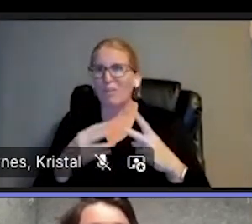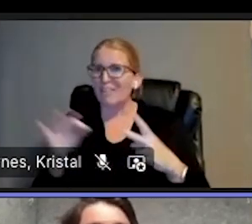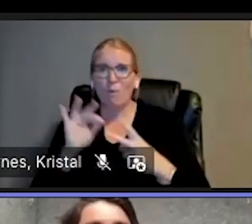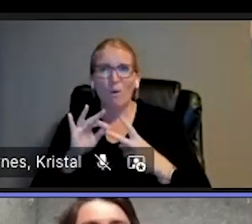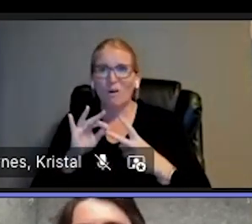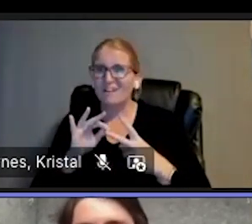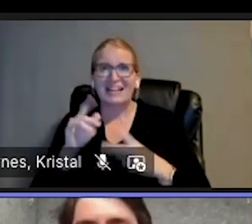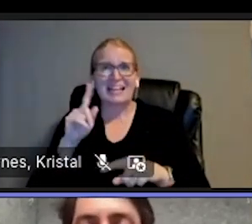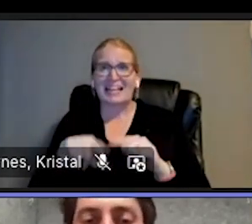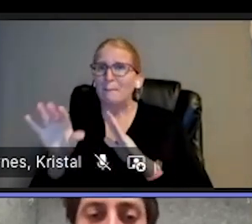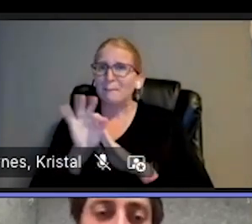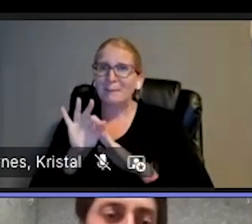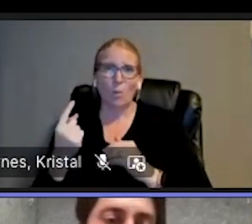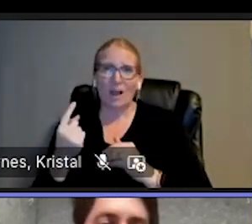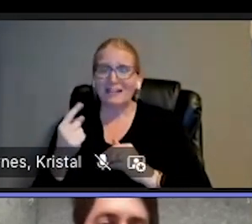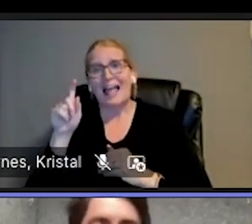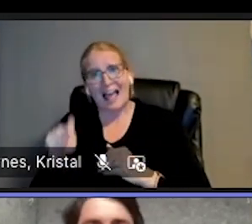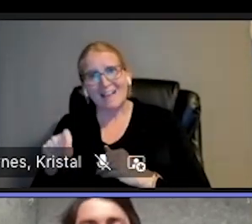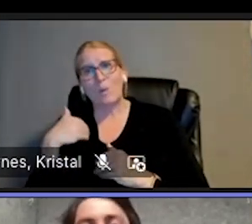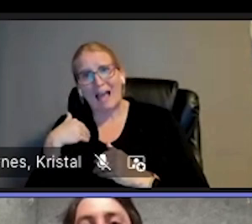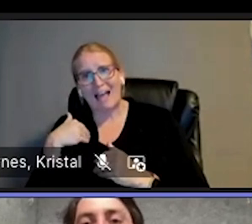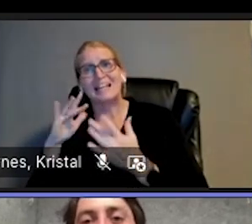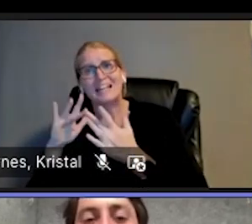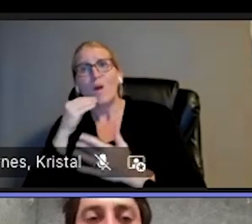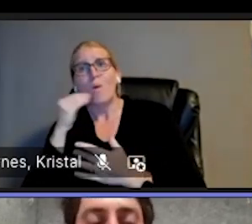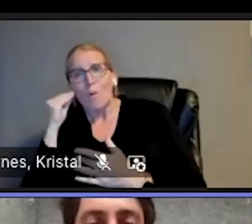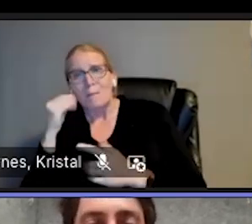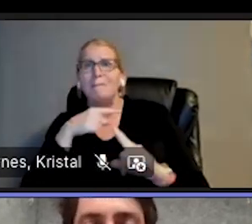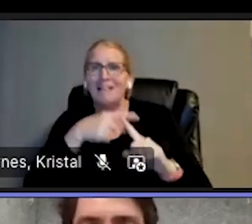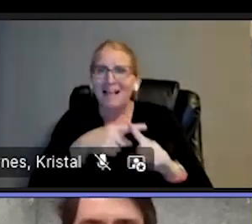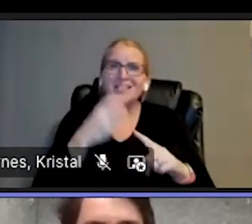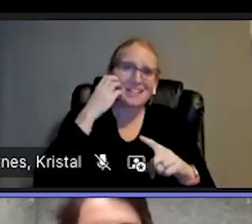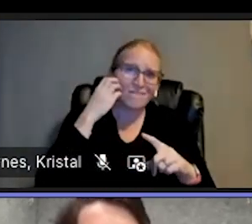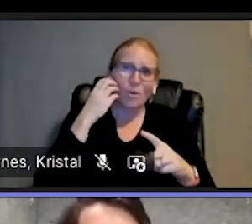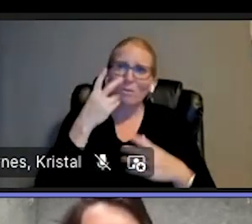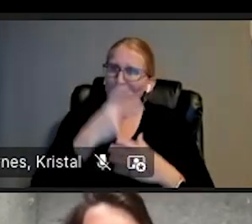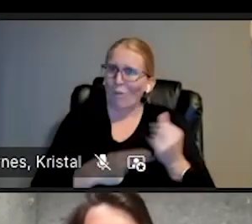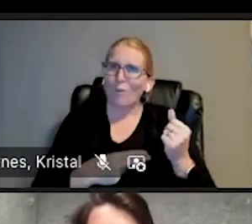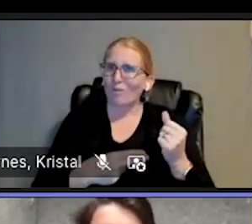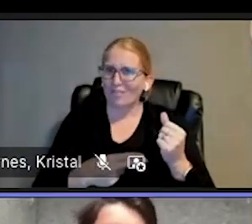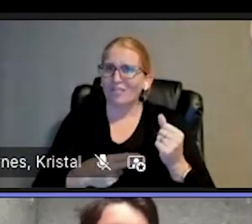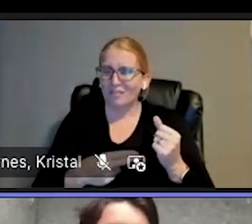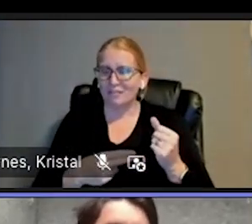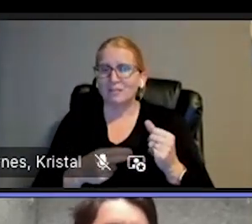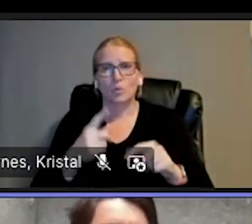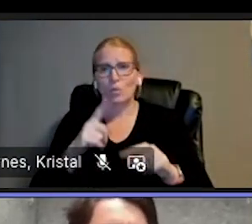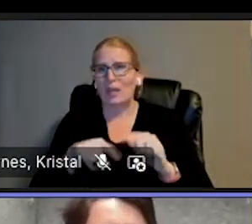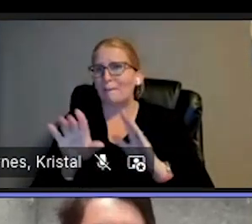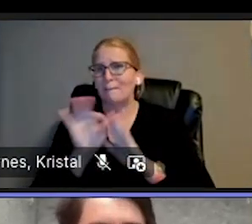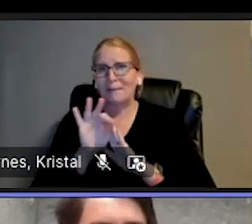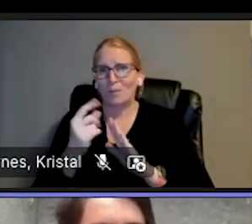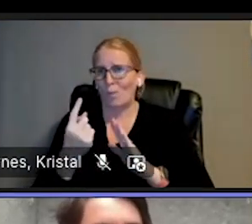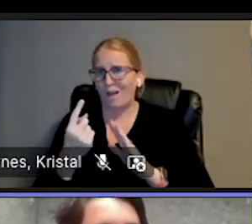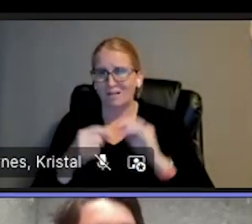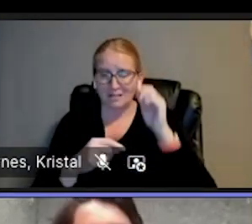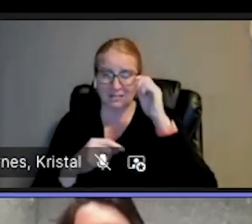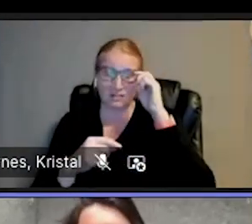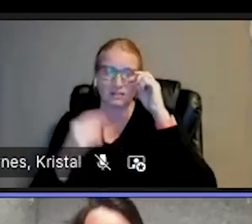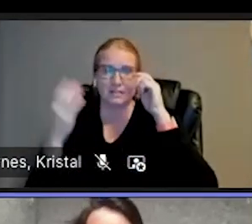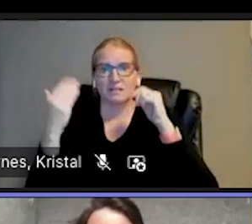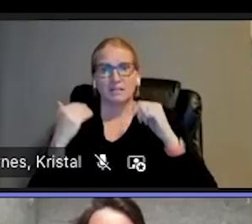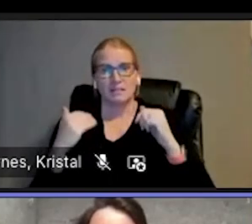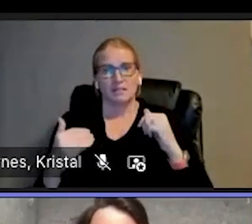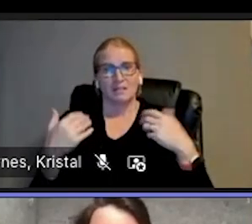not often a one or the other choice for families that need connectivity. And lastly, healthcare workers